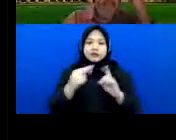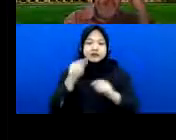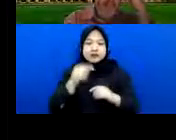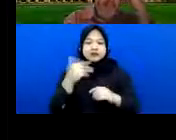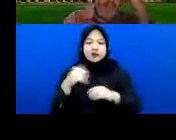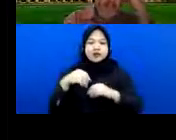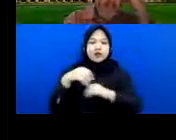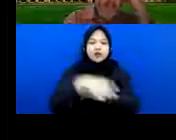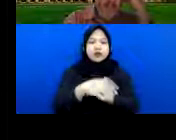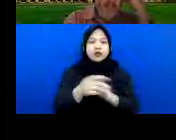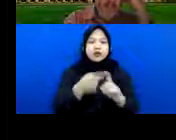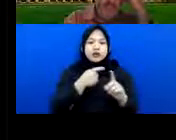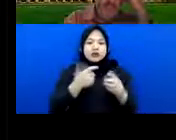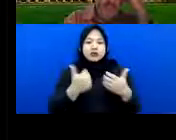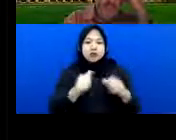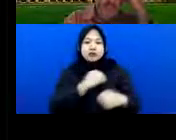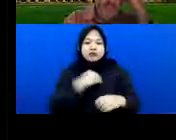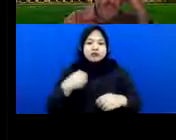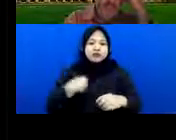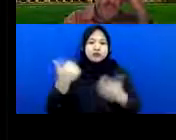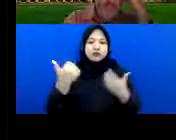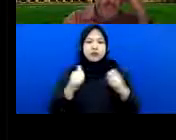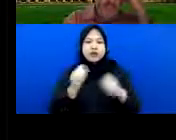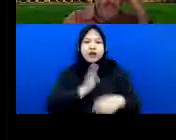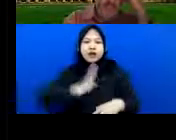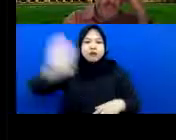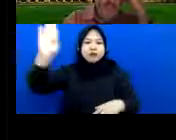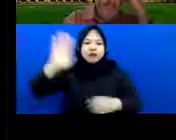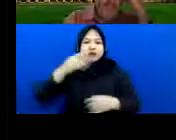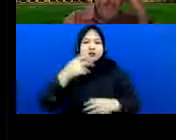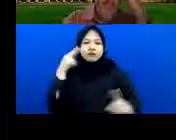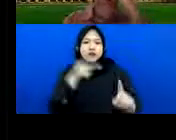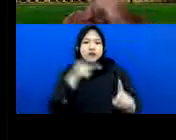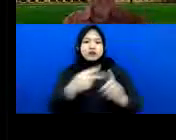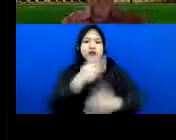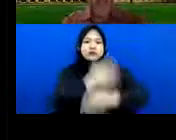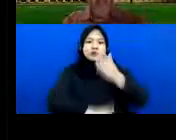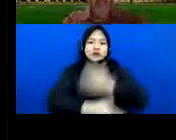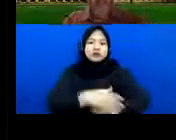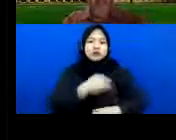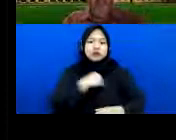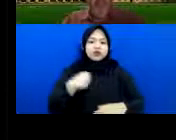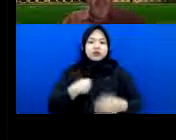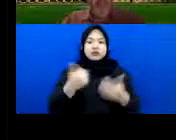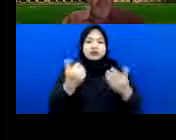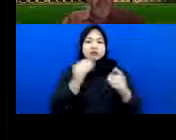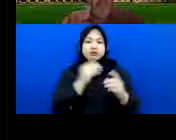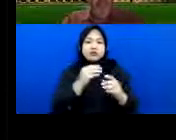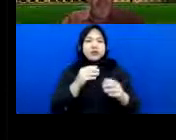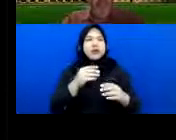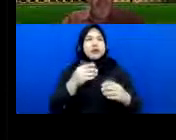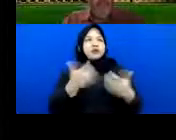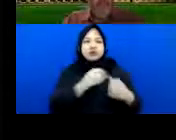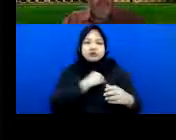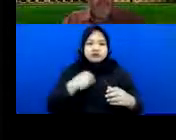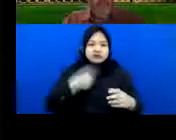influenced by the medical and religious models of disability. In the medical model, disability is seen as the object of